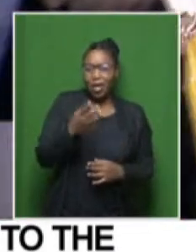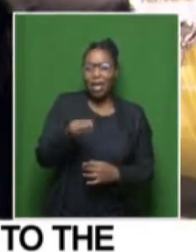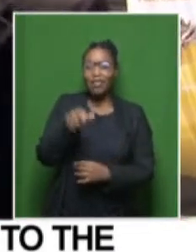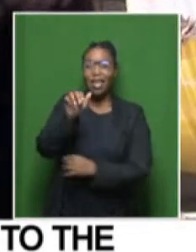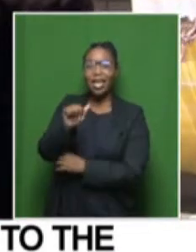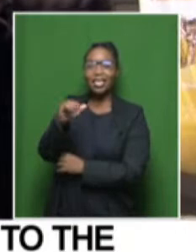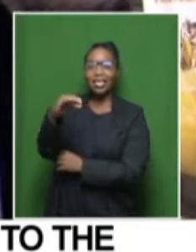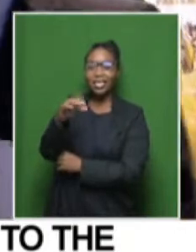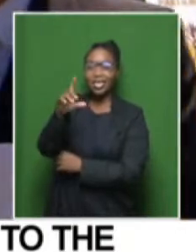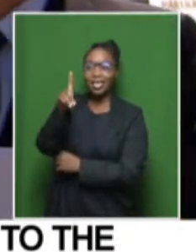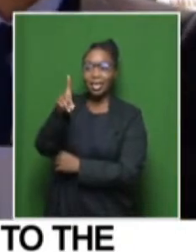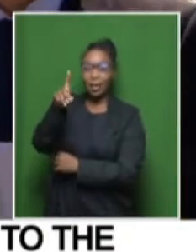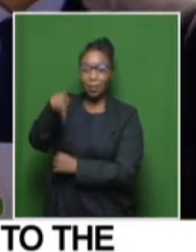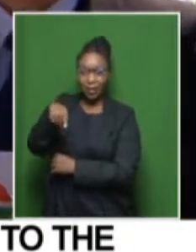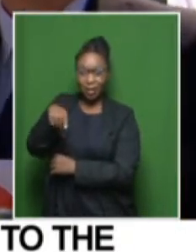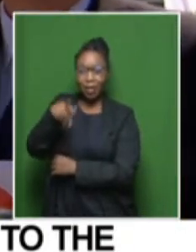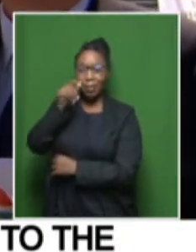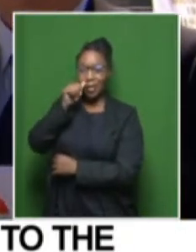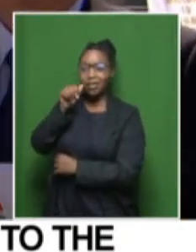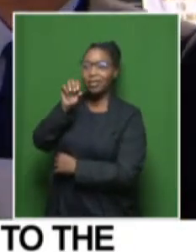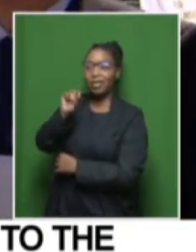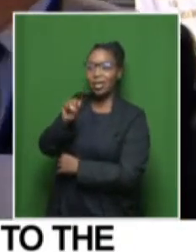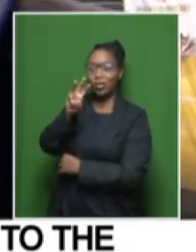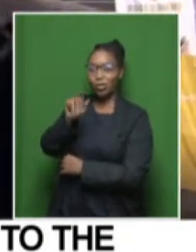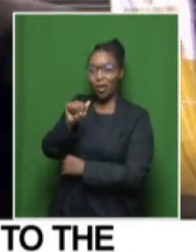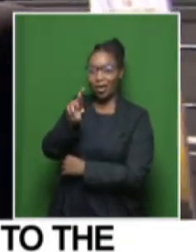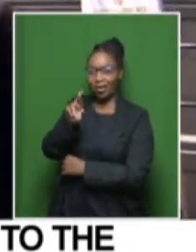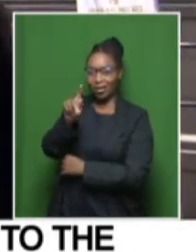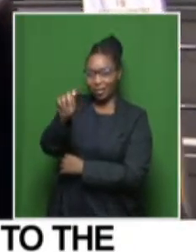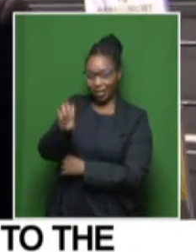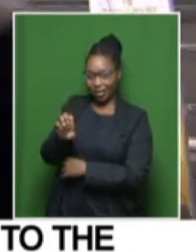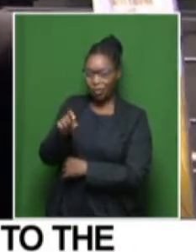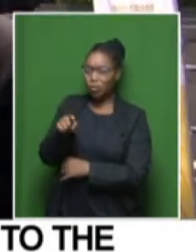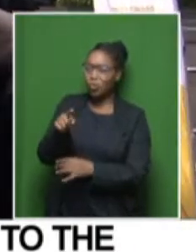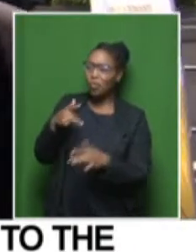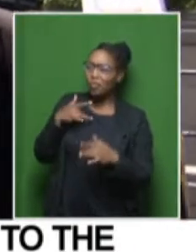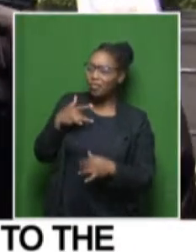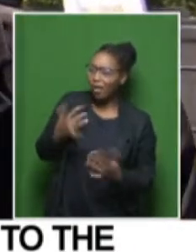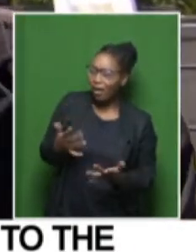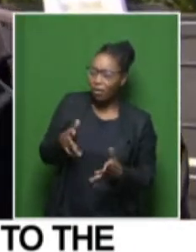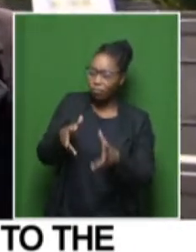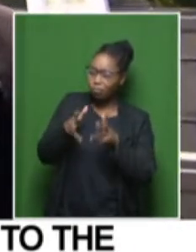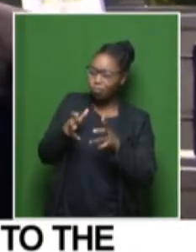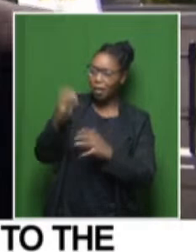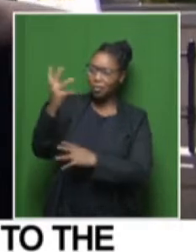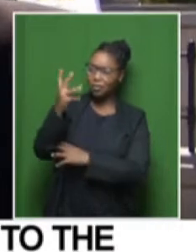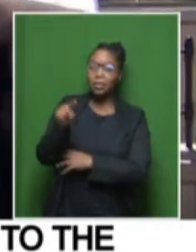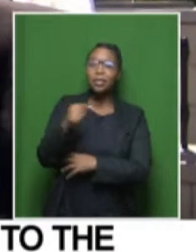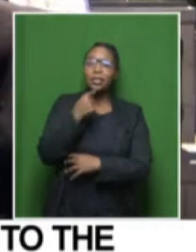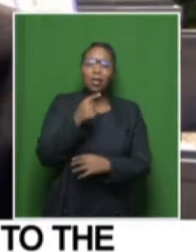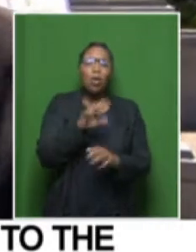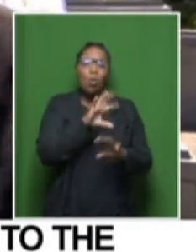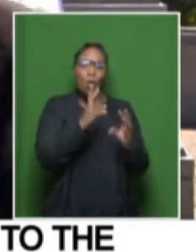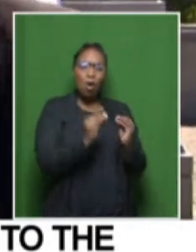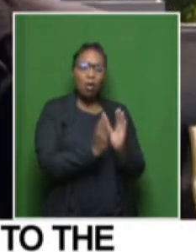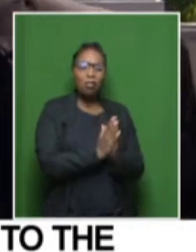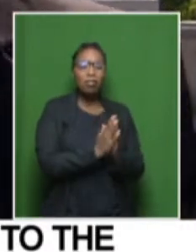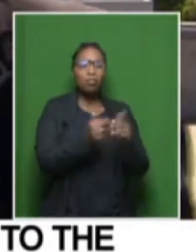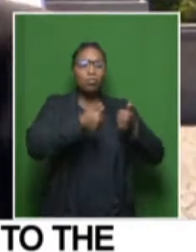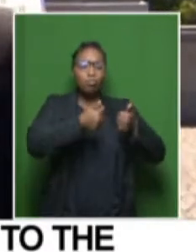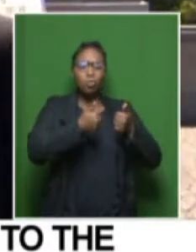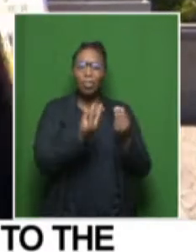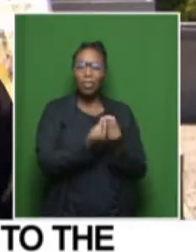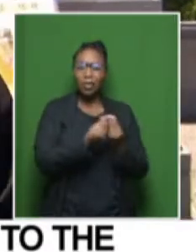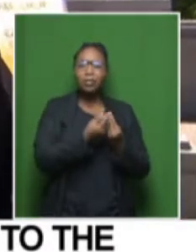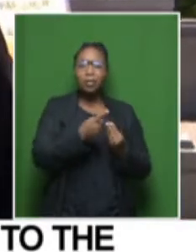Steve Swart. Your take on the minister's speech? Well, the minister said all the right things, and he will definitely placate investors